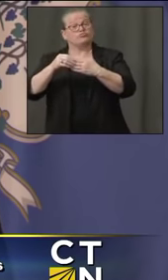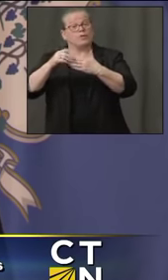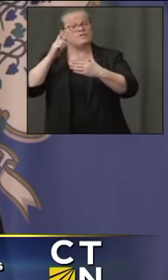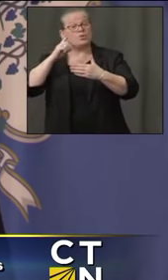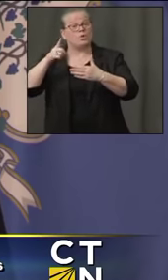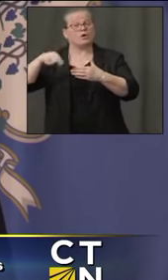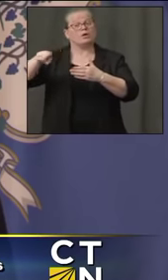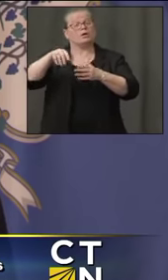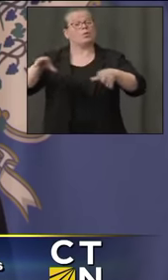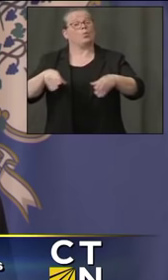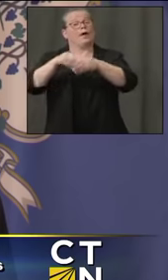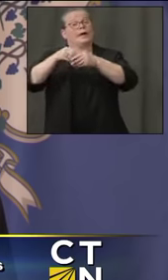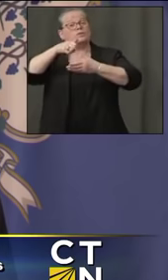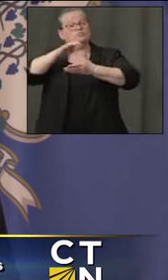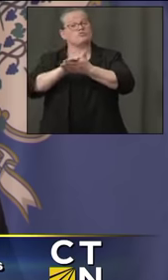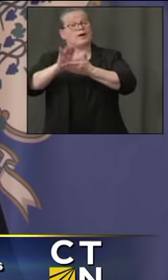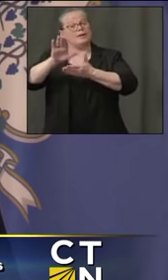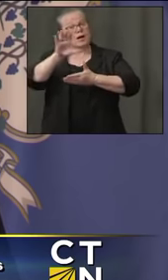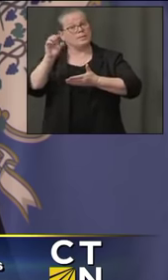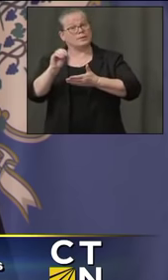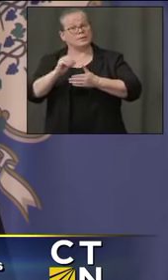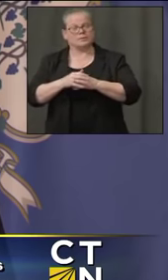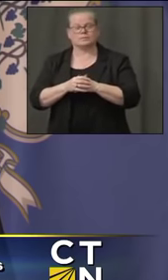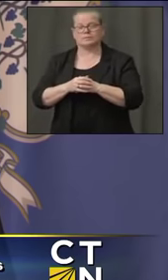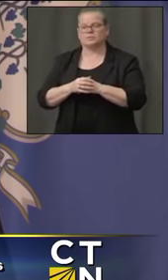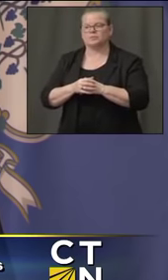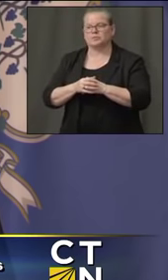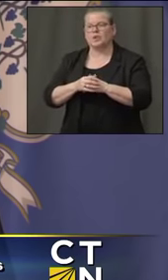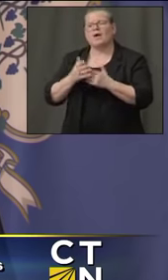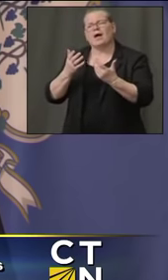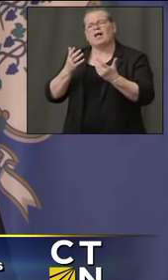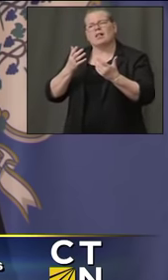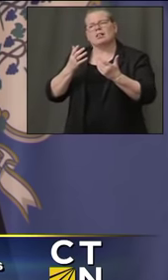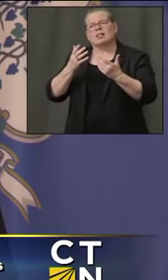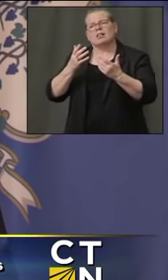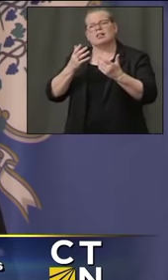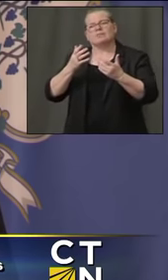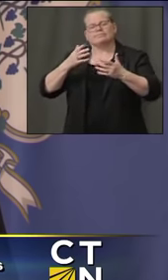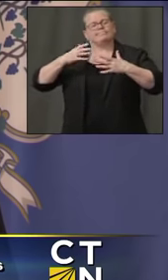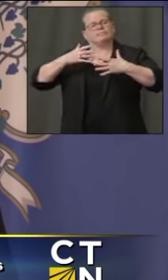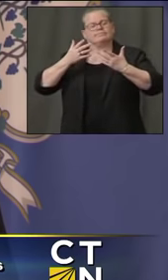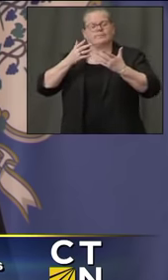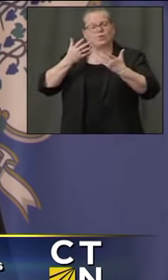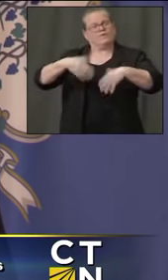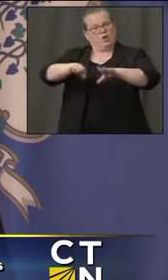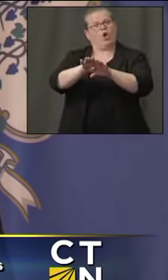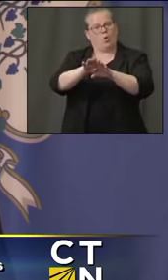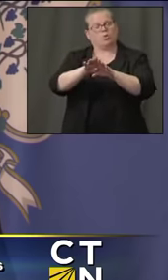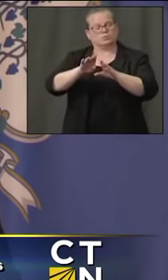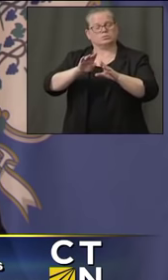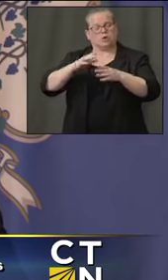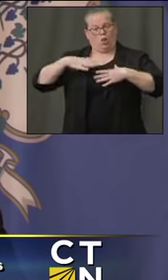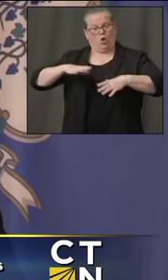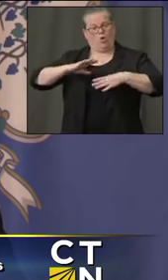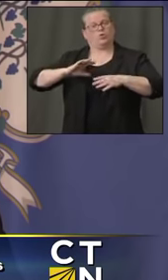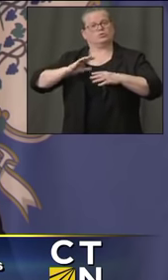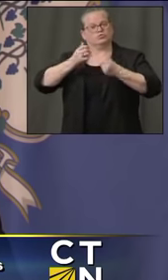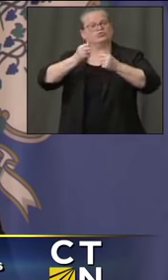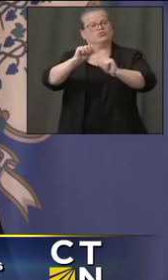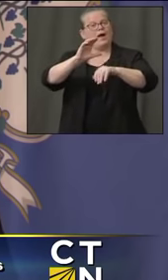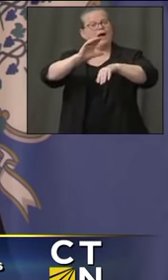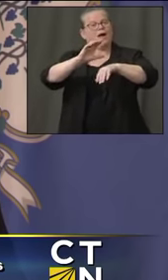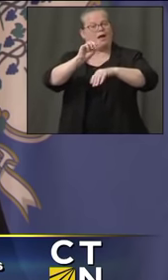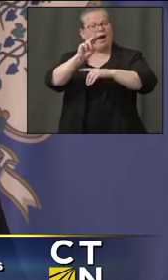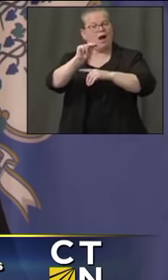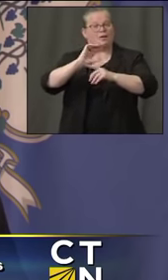try on clothing. But I think you still want to be very careful here. We want it to be by appointment only. We want to make sure